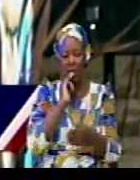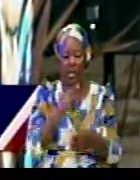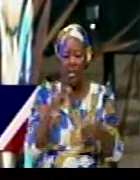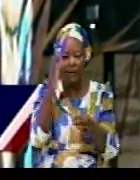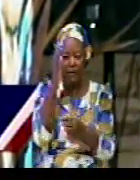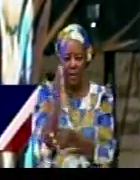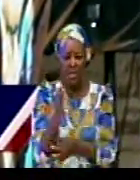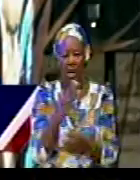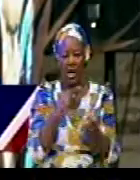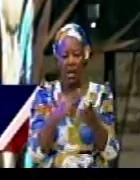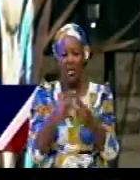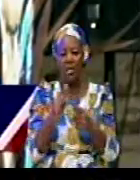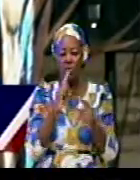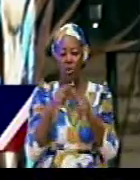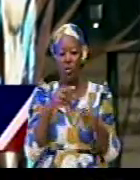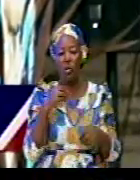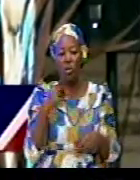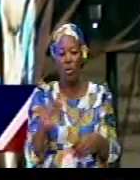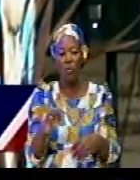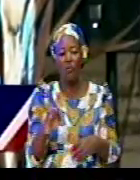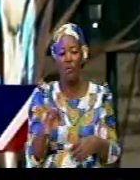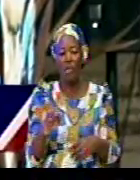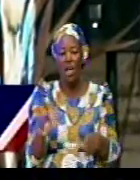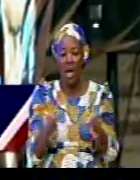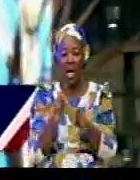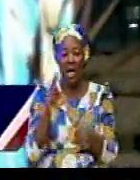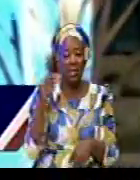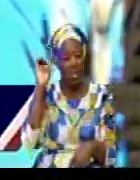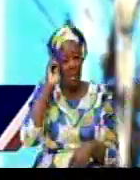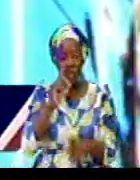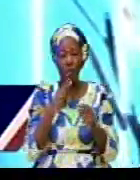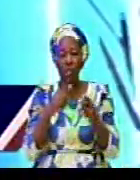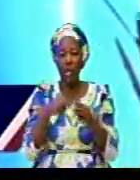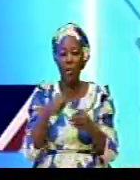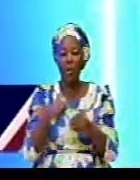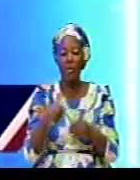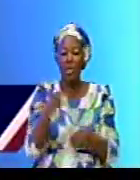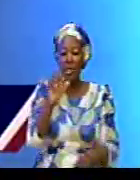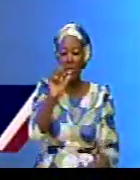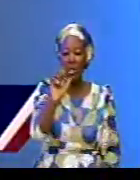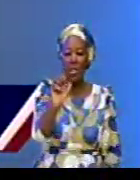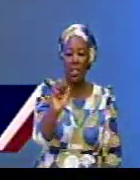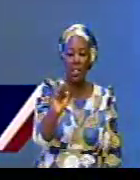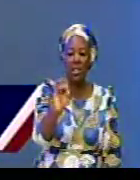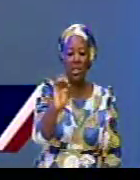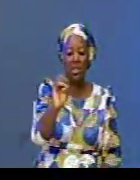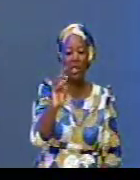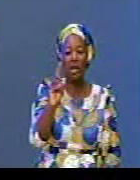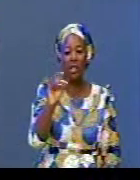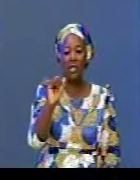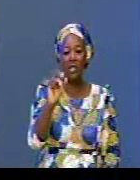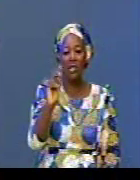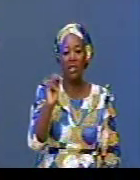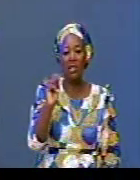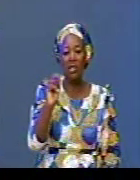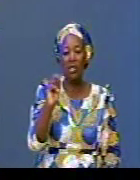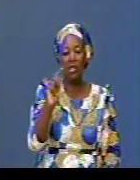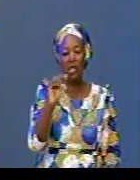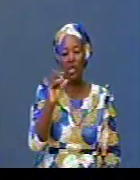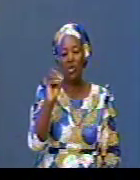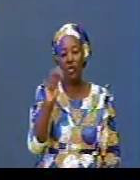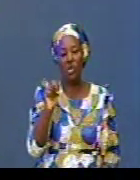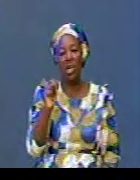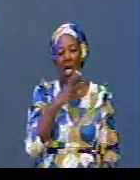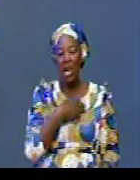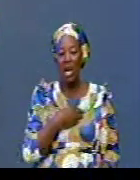an animal? That's the flesh. And then he talks of that as he talks about the